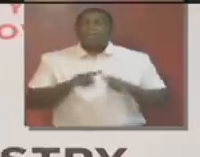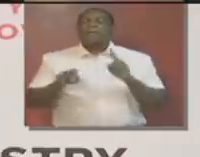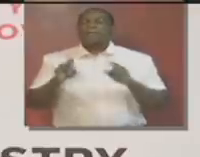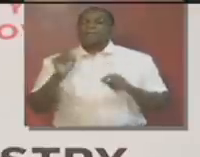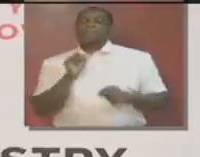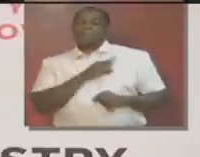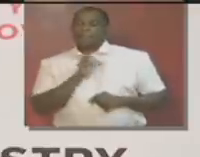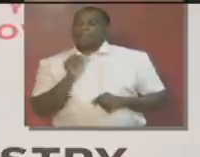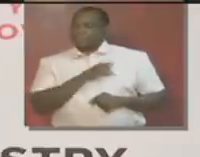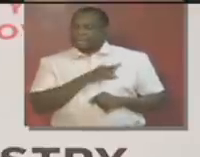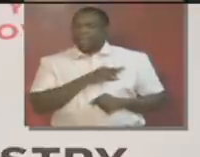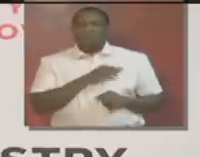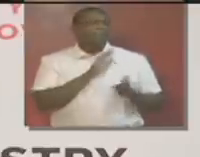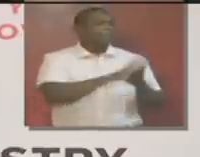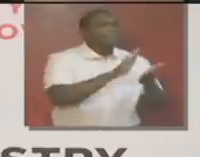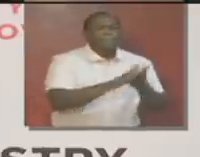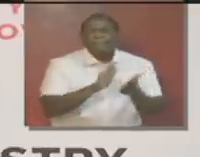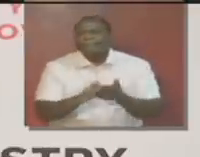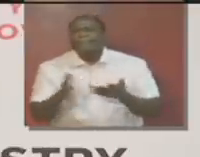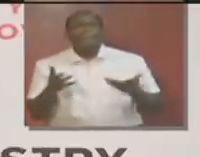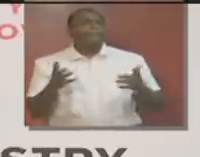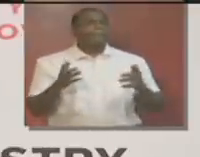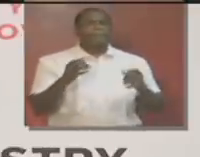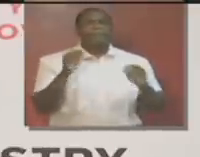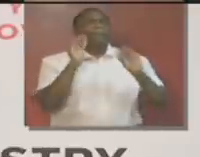cleanup, etc. But the detailed